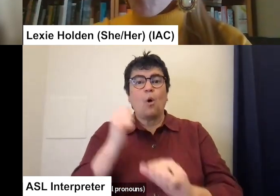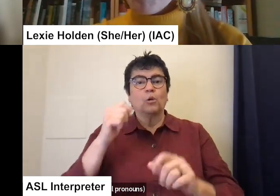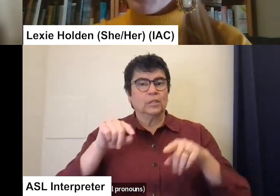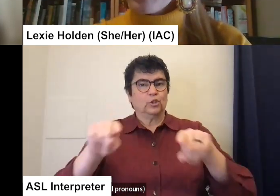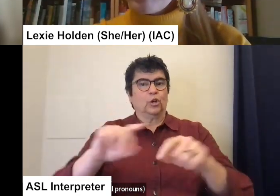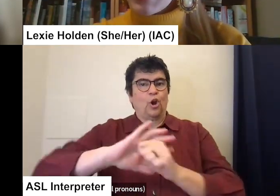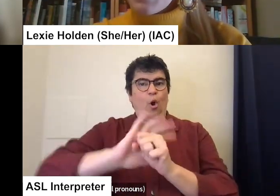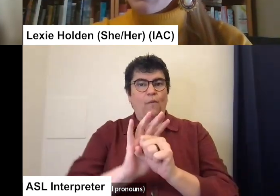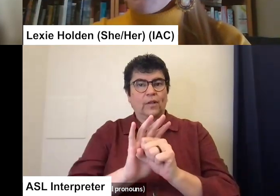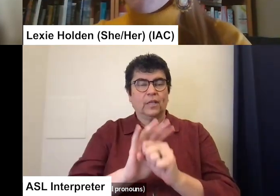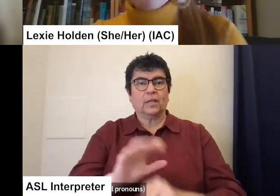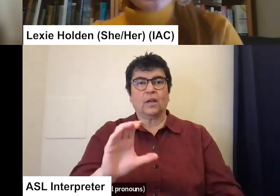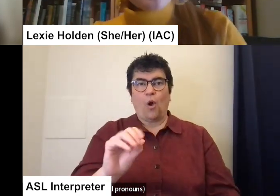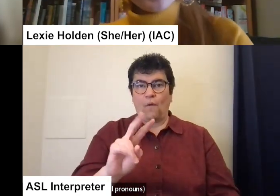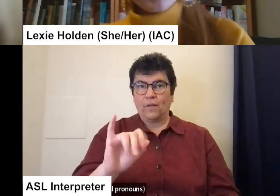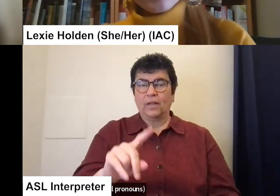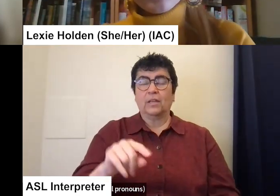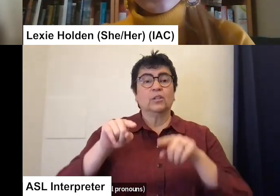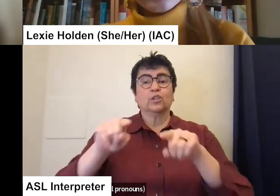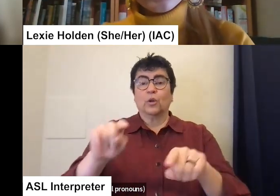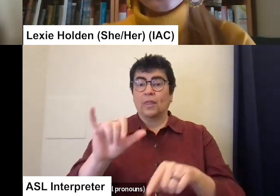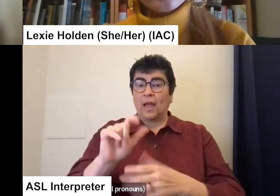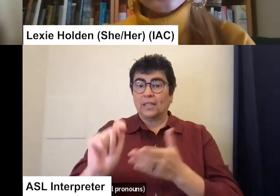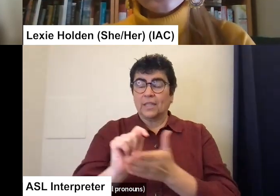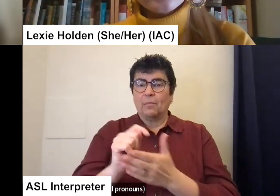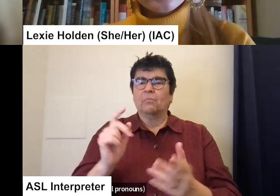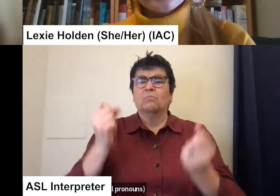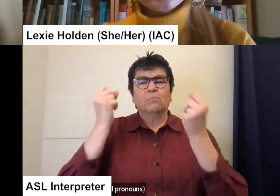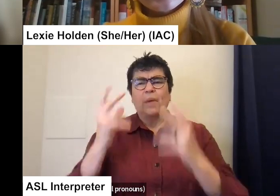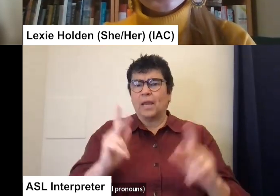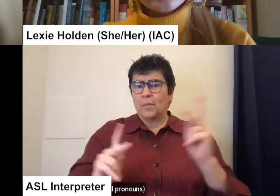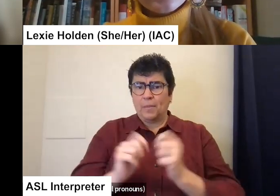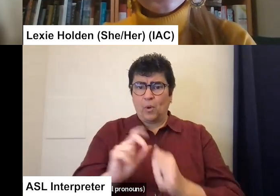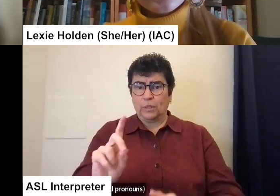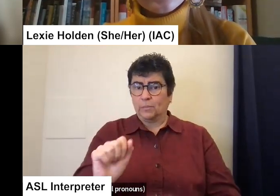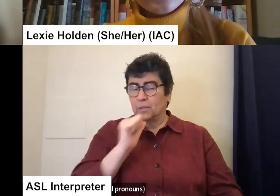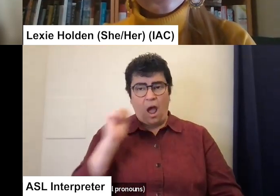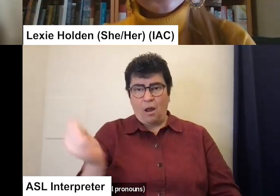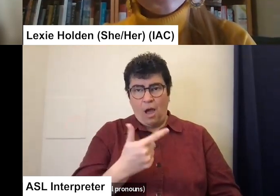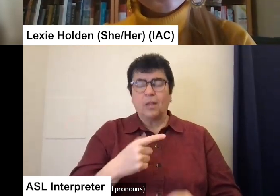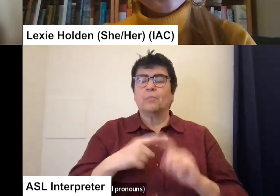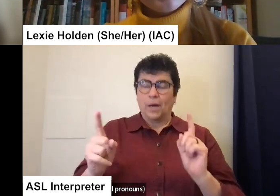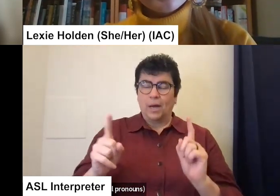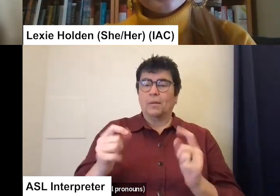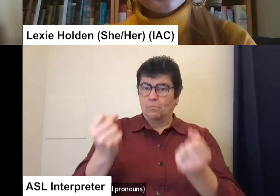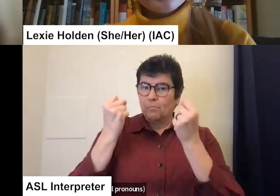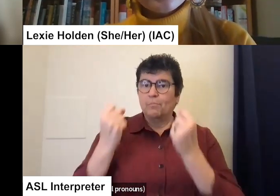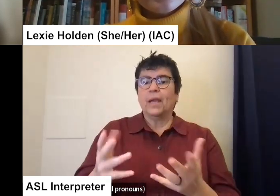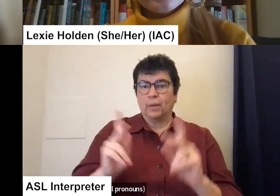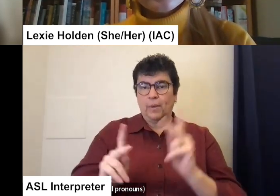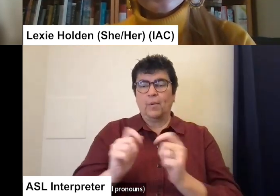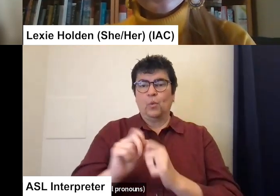COVID. During COVID, a lot of people with disabilities, not everyone, but a lot of